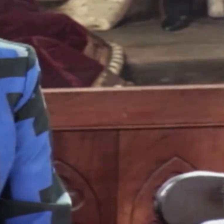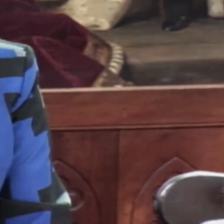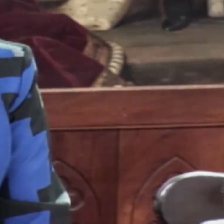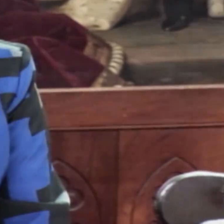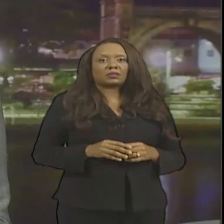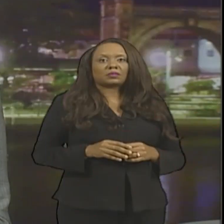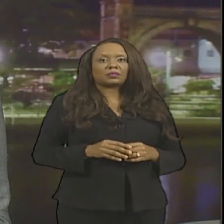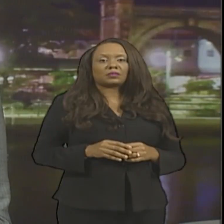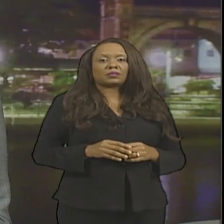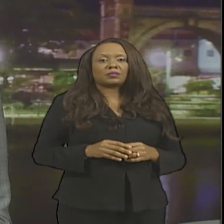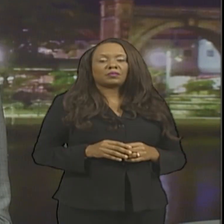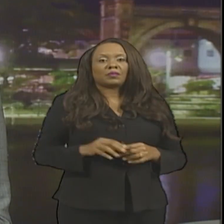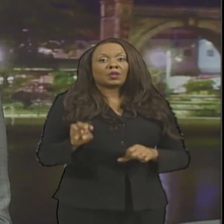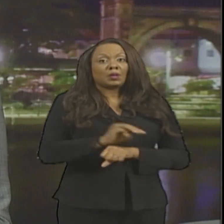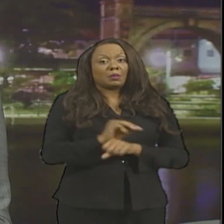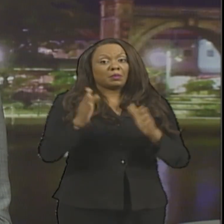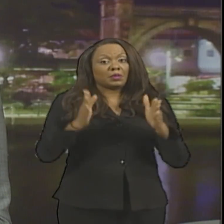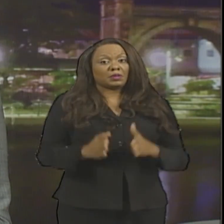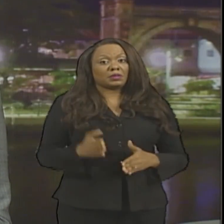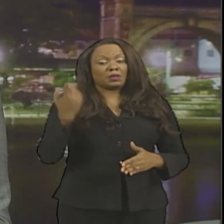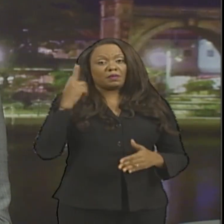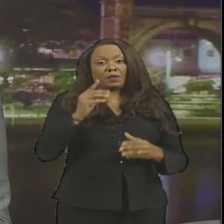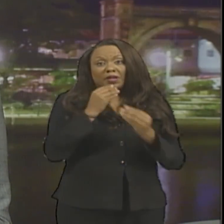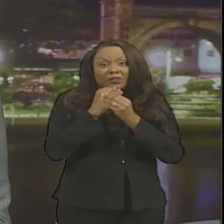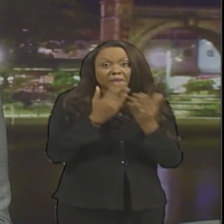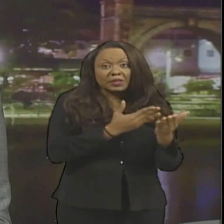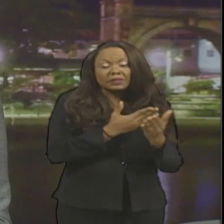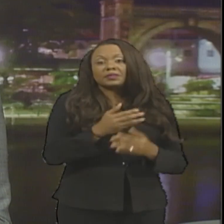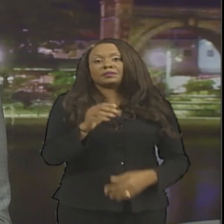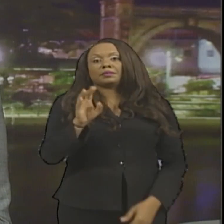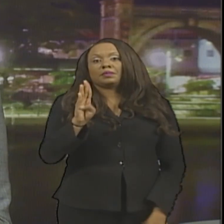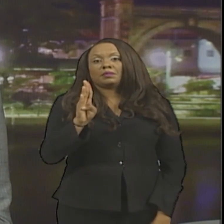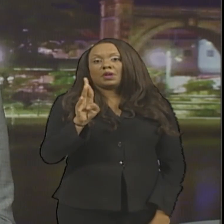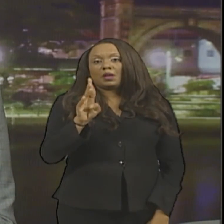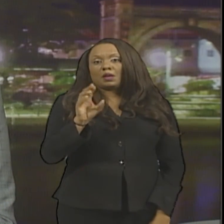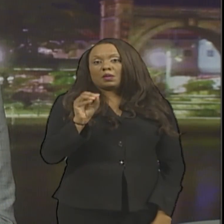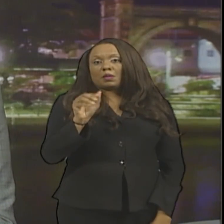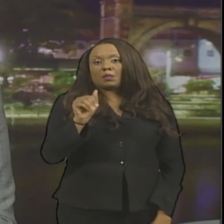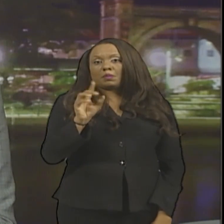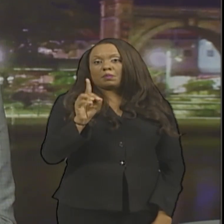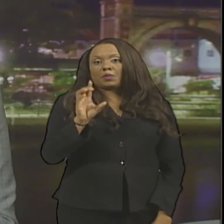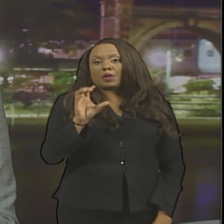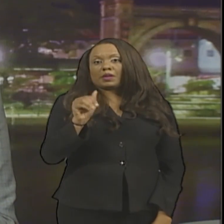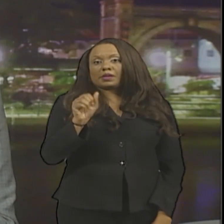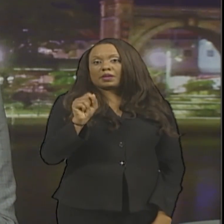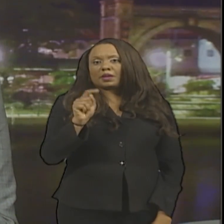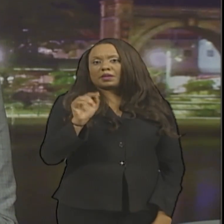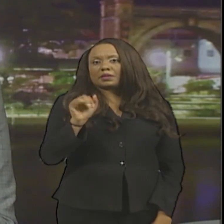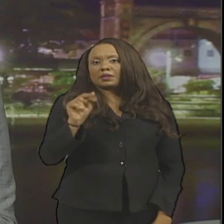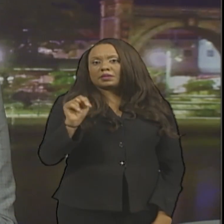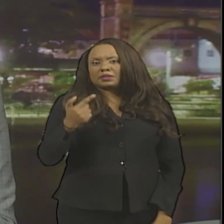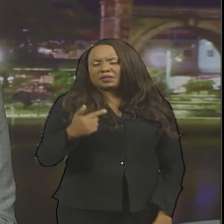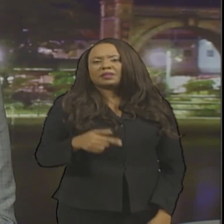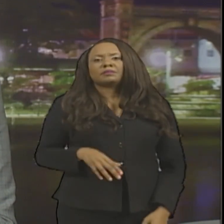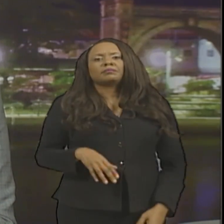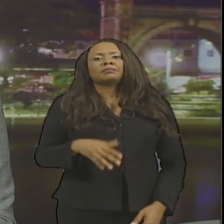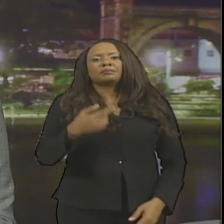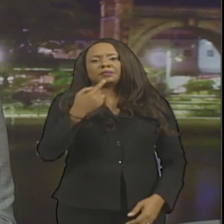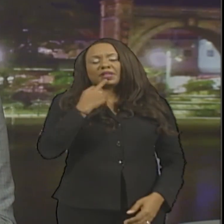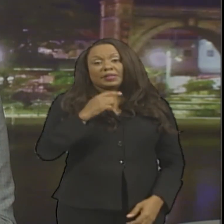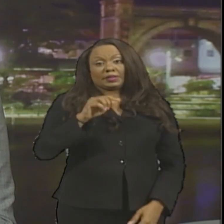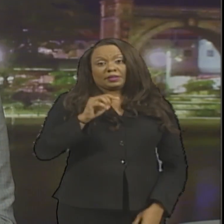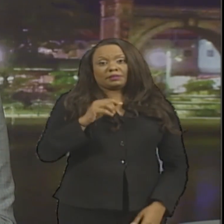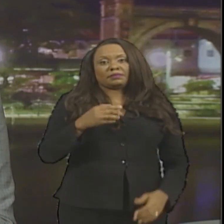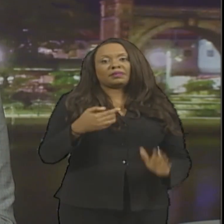finances. Minister of Information, Broadcasting and Public Affairs, Senator Lucille Moe, has used the Caribbean